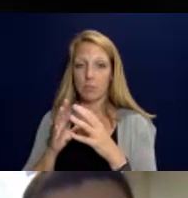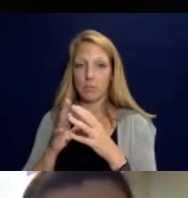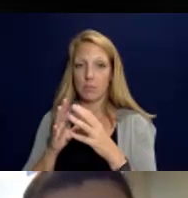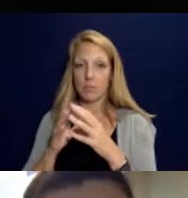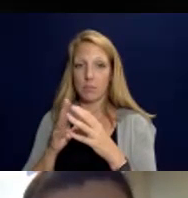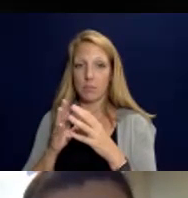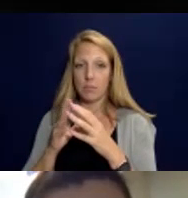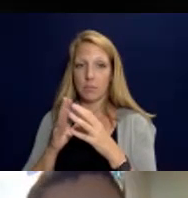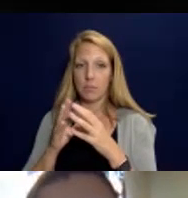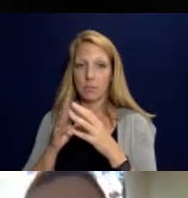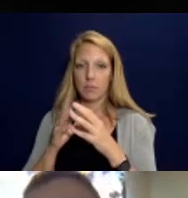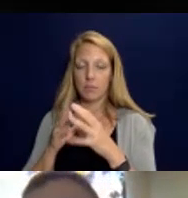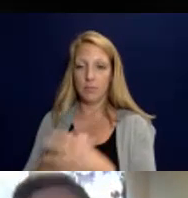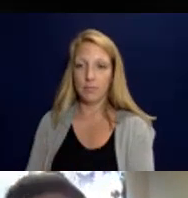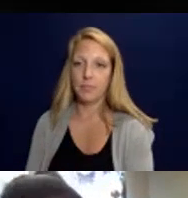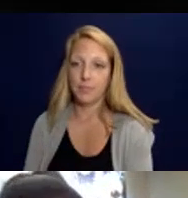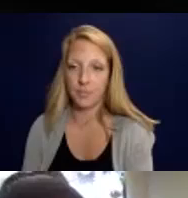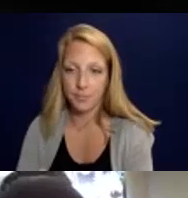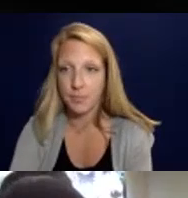one.